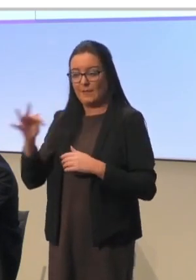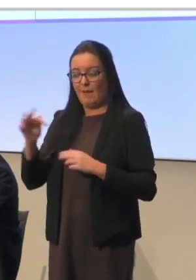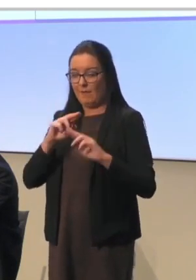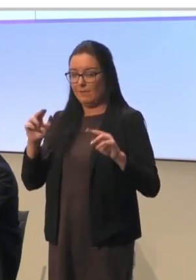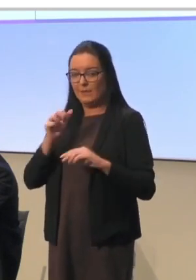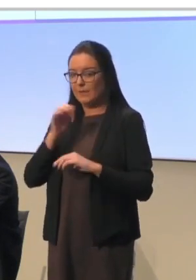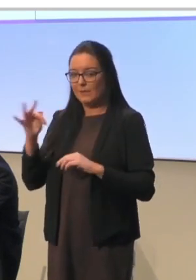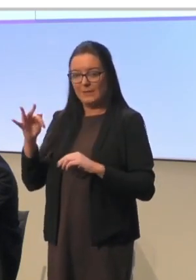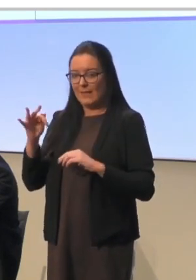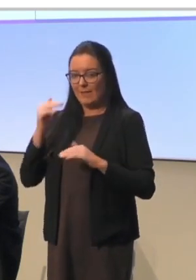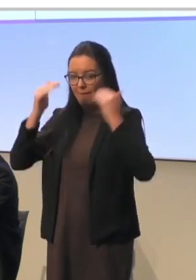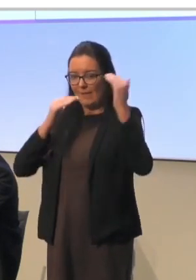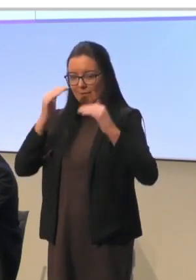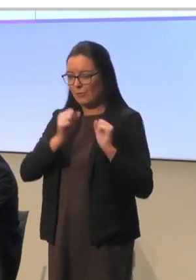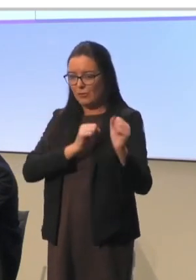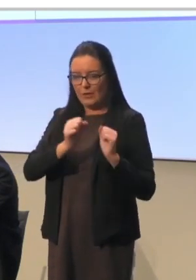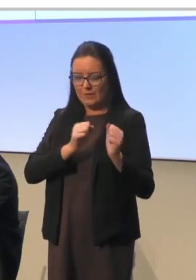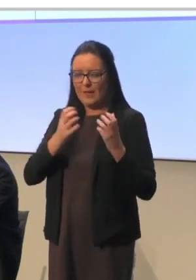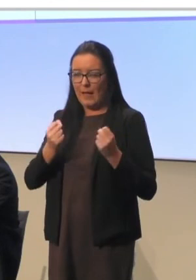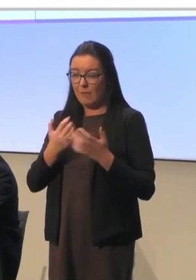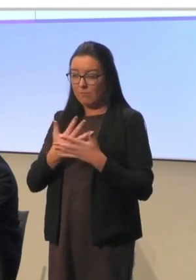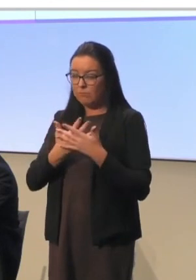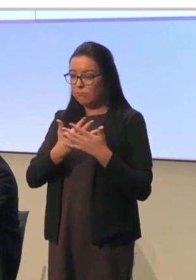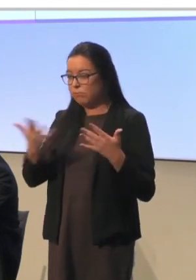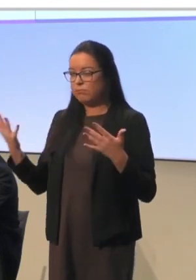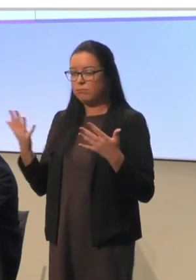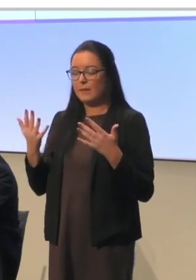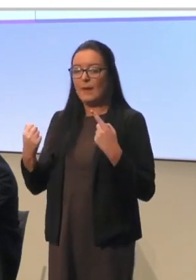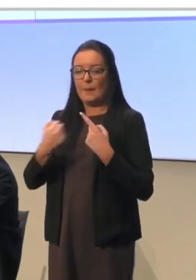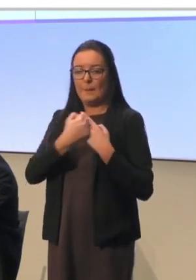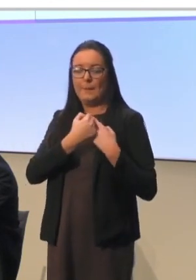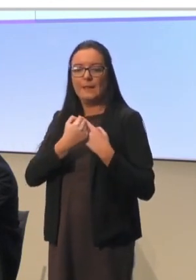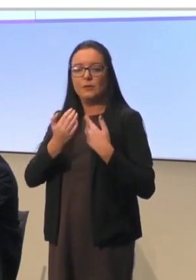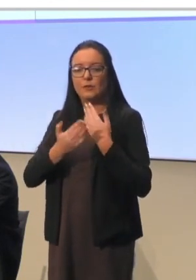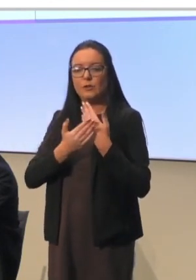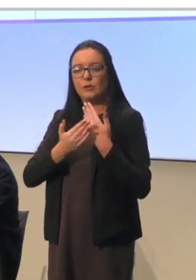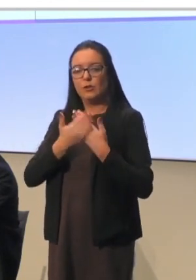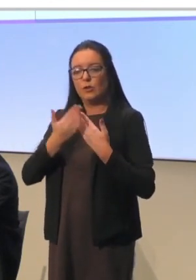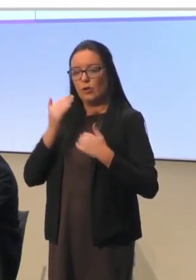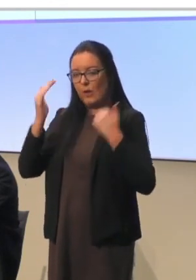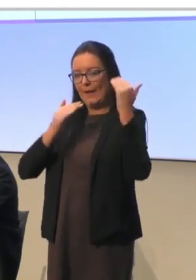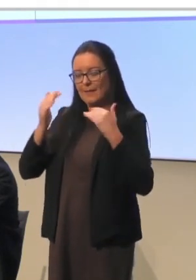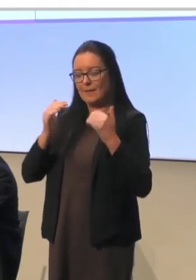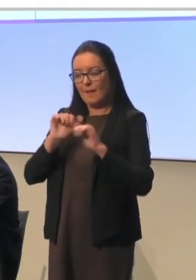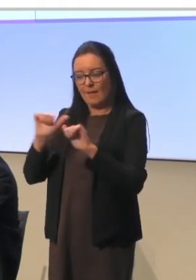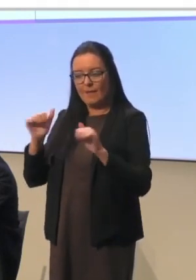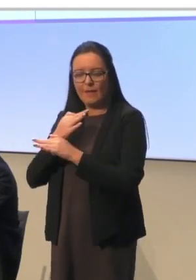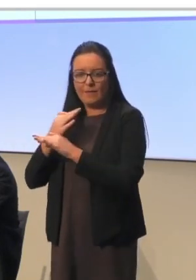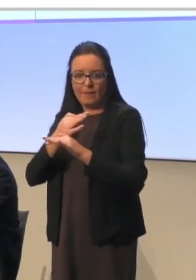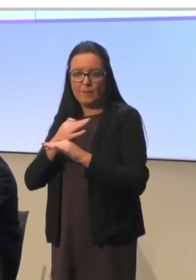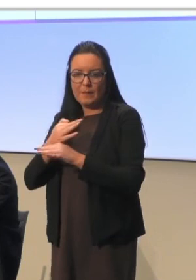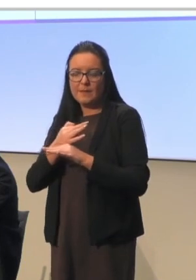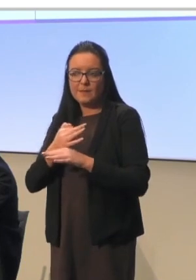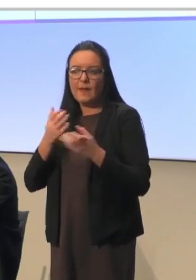adult services. So this had widespread implications for the young adults that we spoke to and their families. So